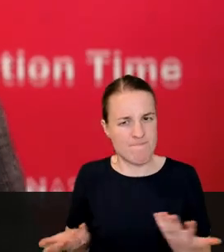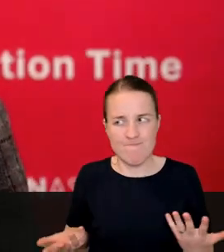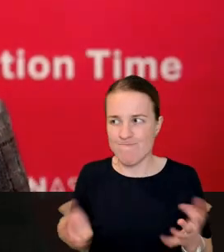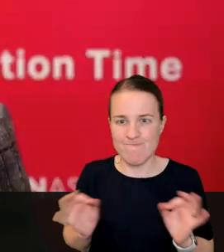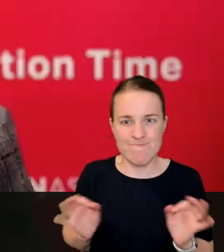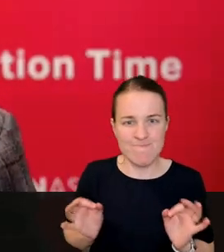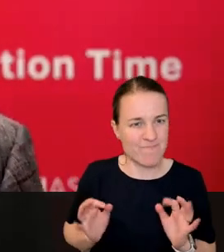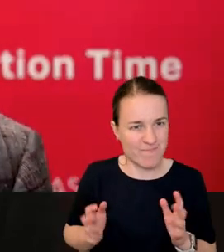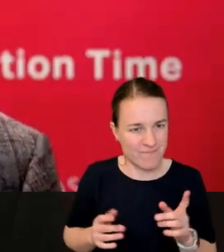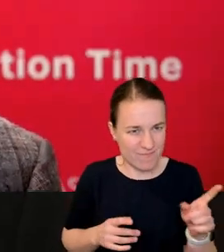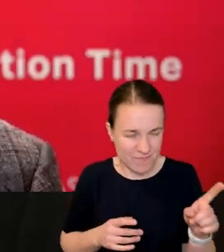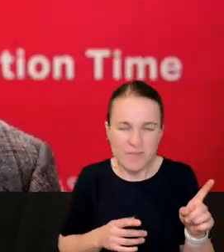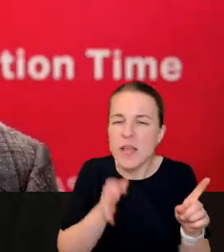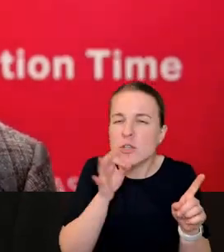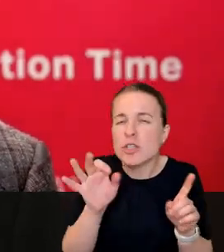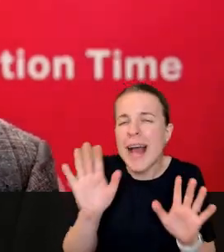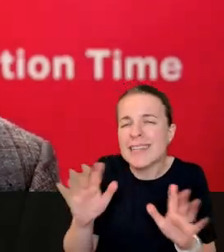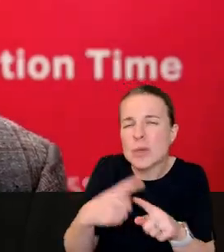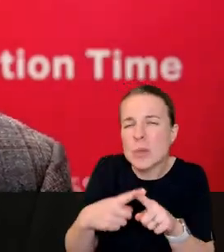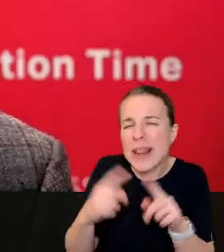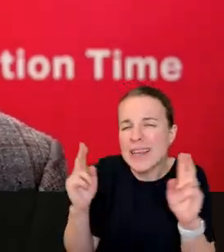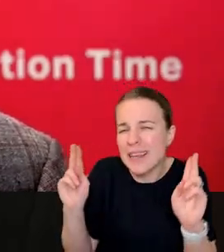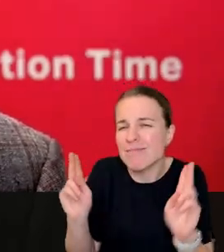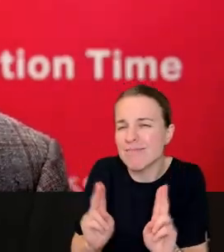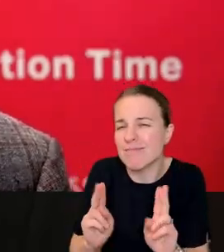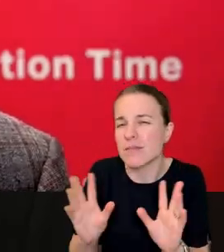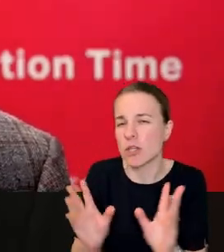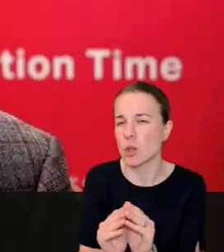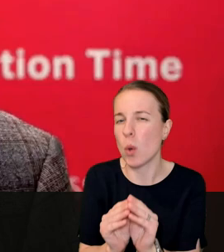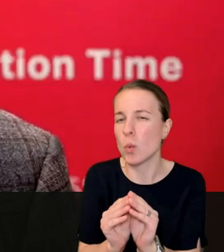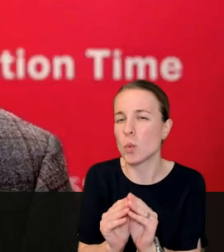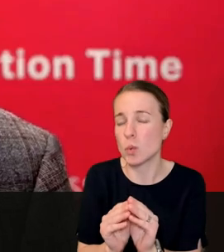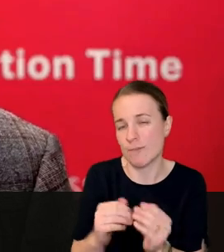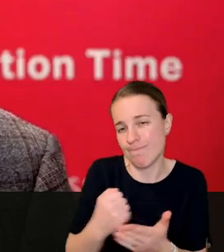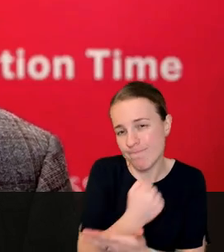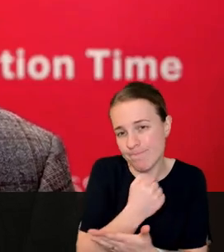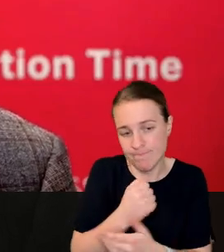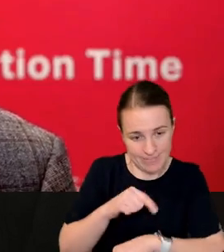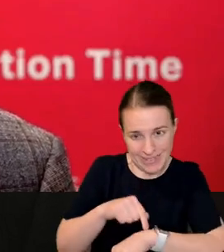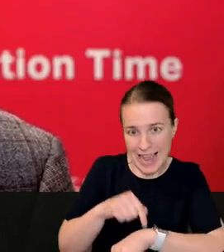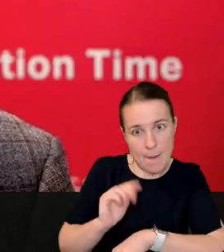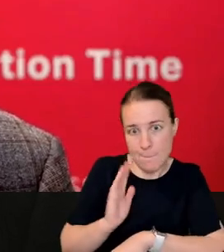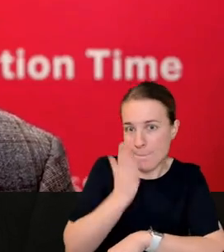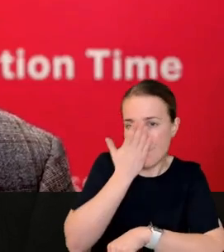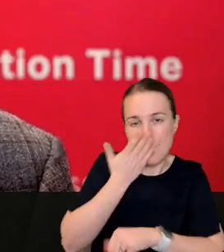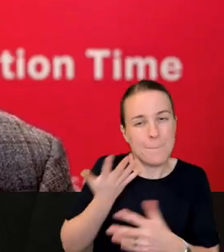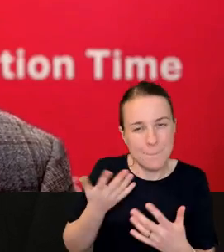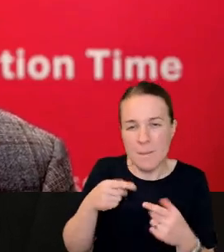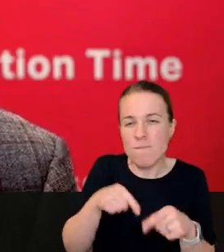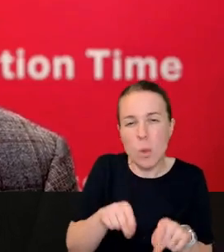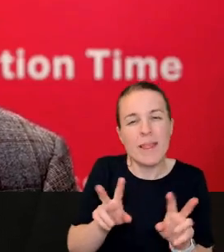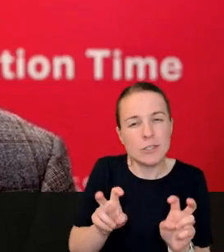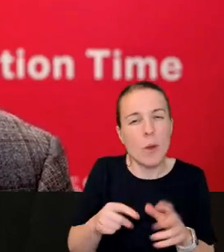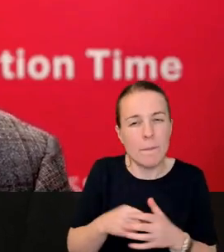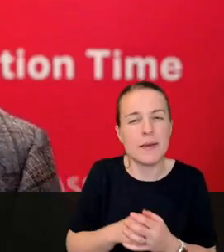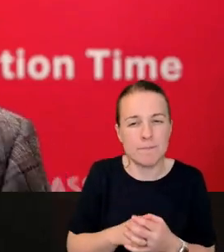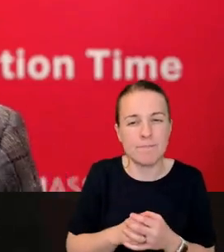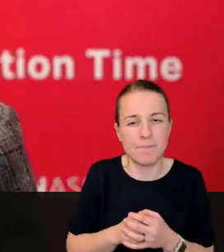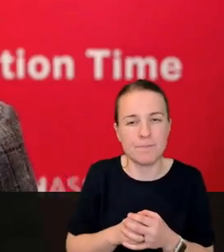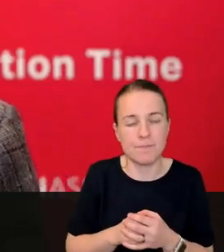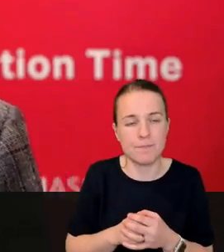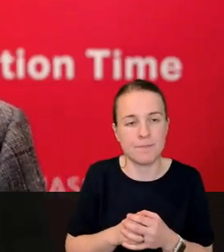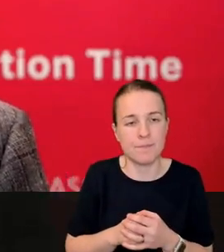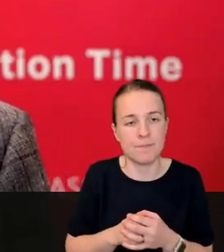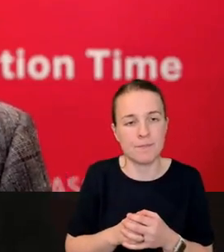your comments to a conclusion? I'm afraid we've run out of time on this section.